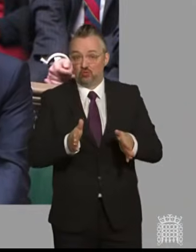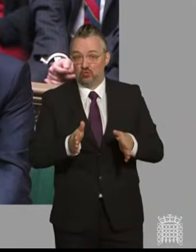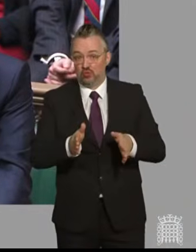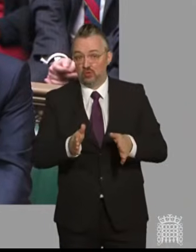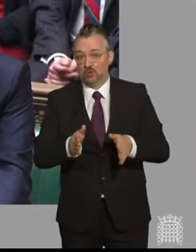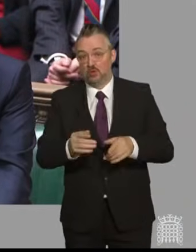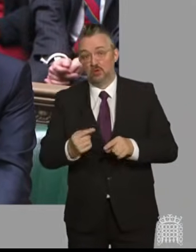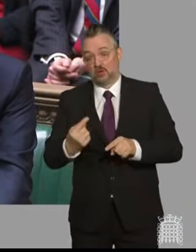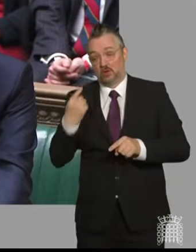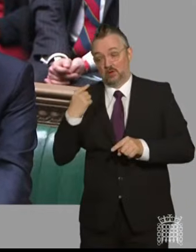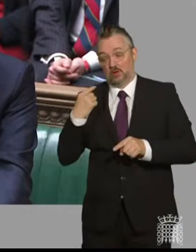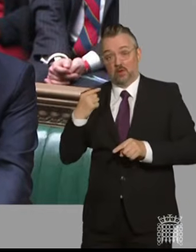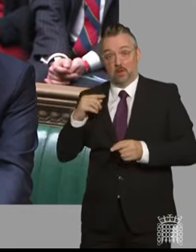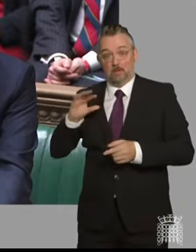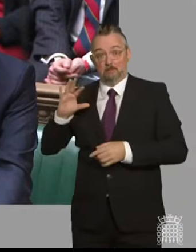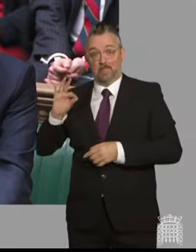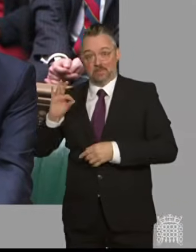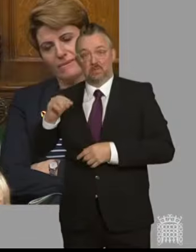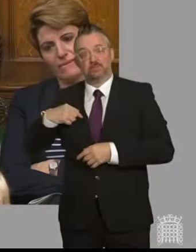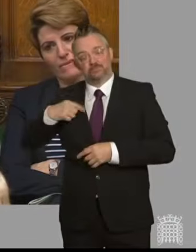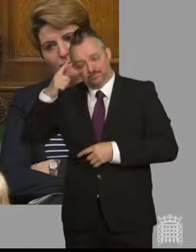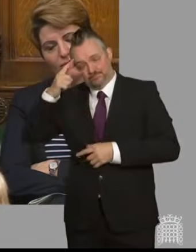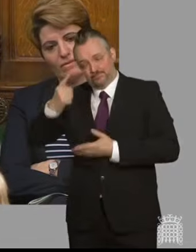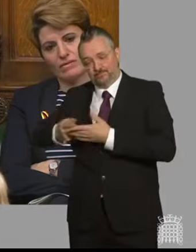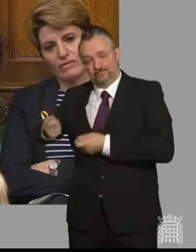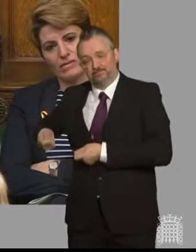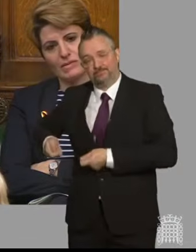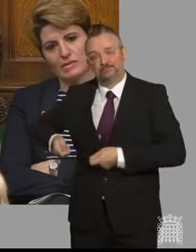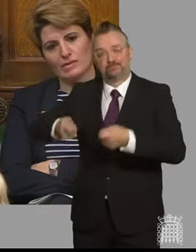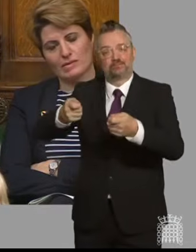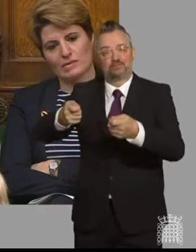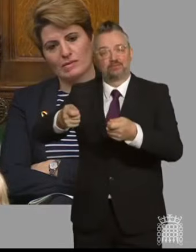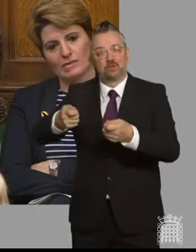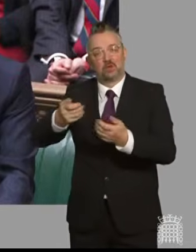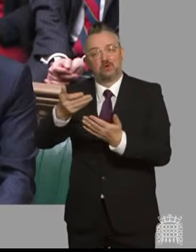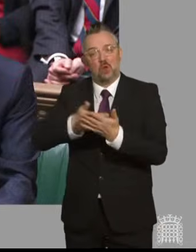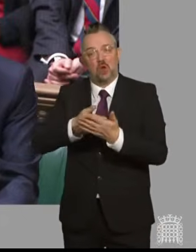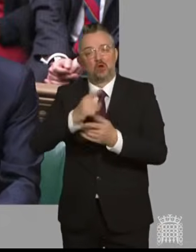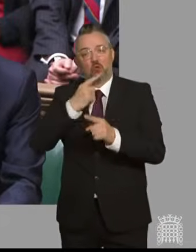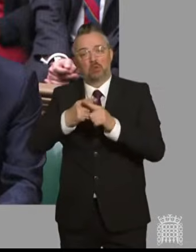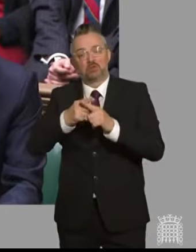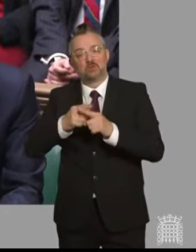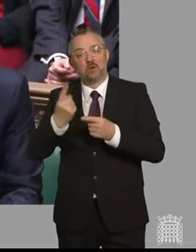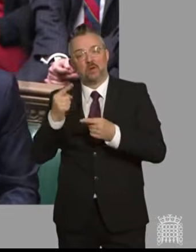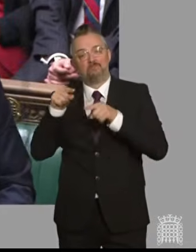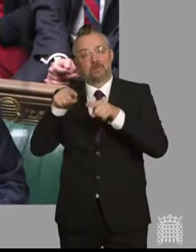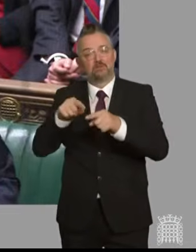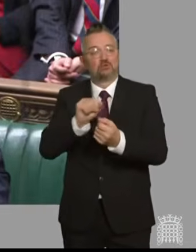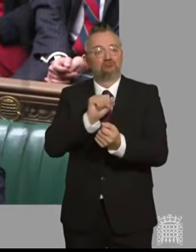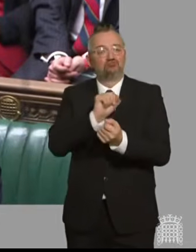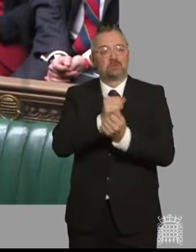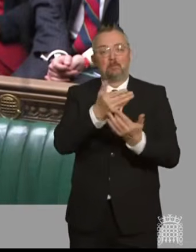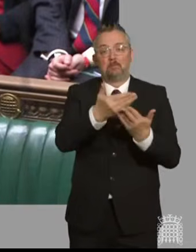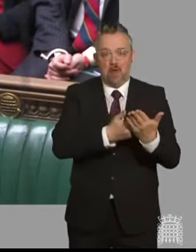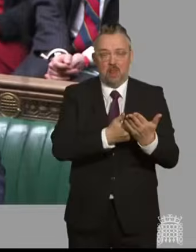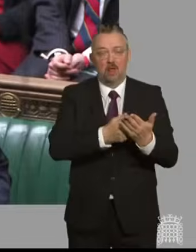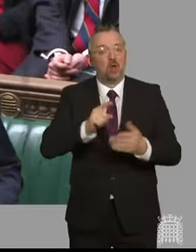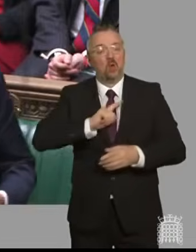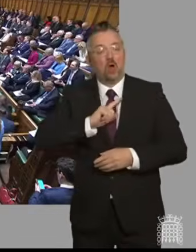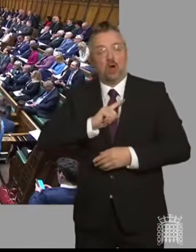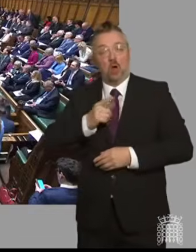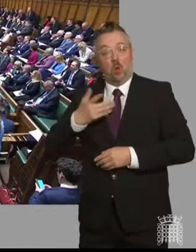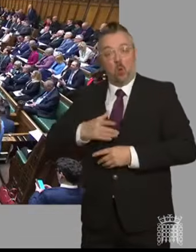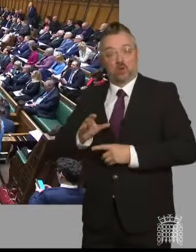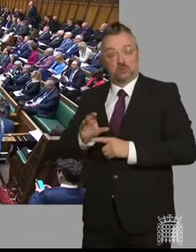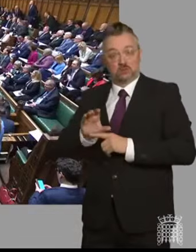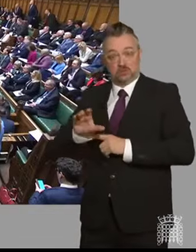at report stage of the Victim and Prisoners Bill with the intention of speeding up the implementation of our response to the infected blood inquiry.